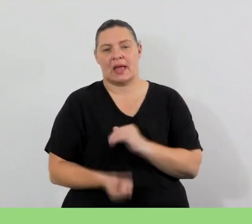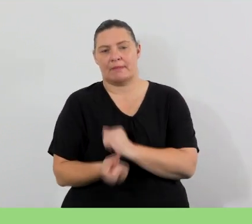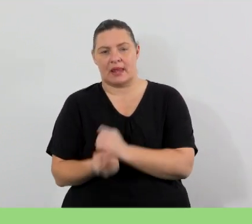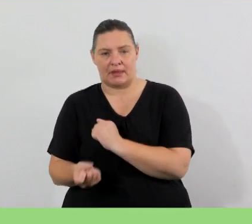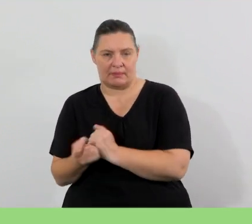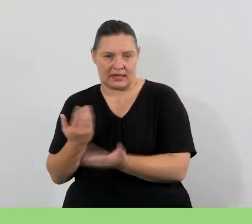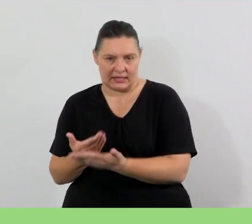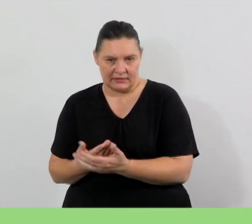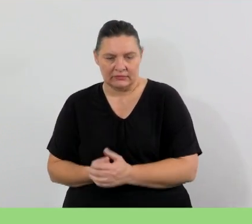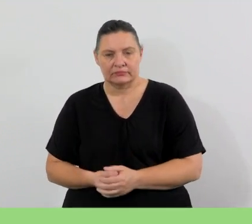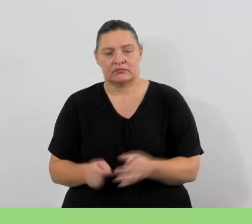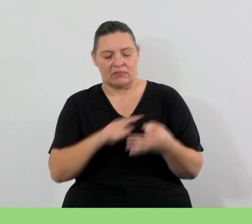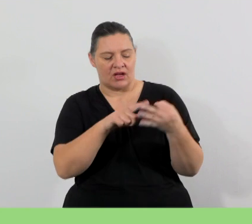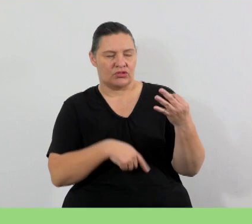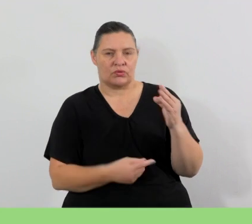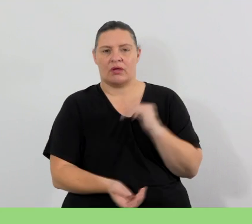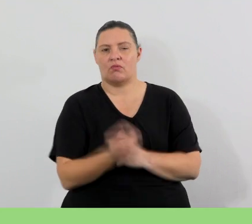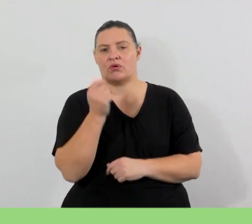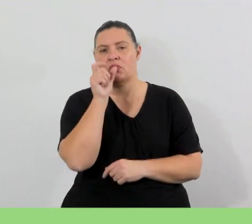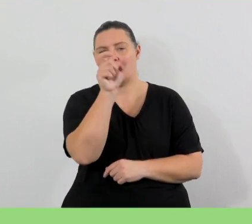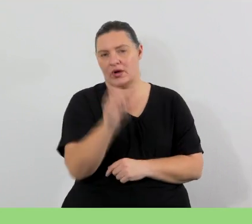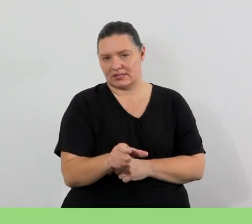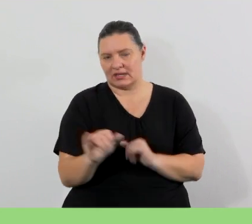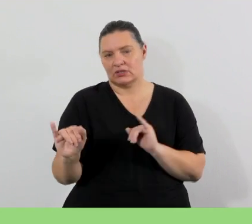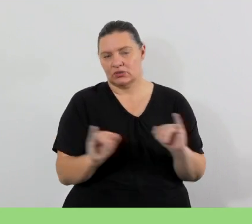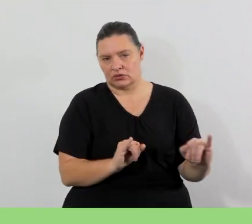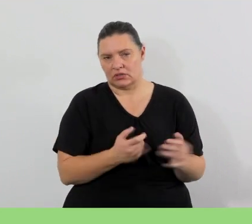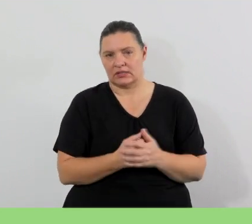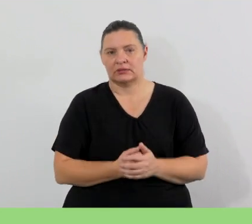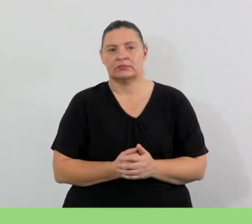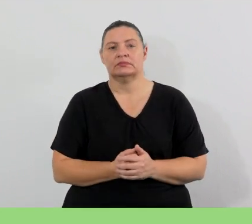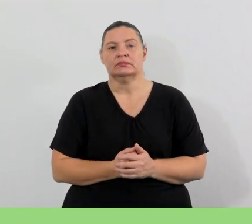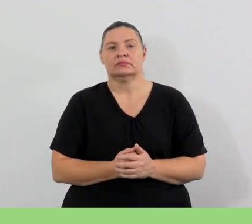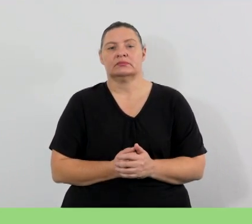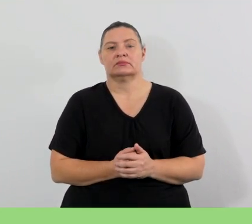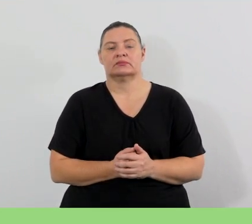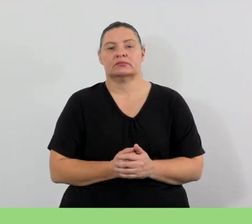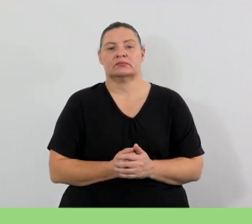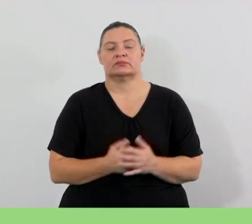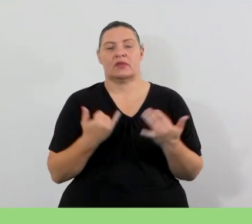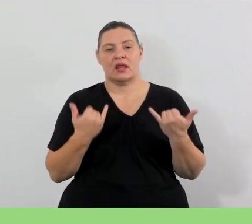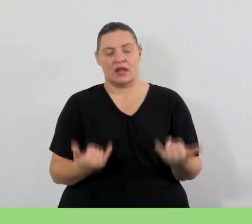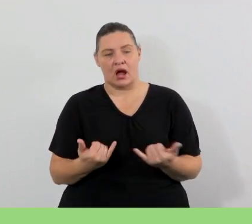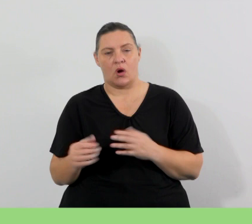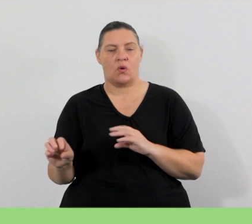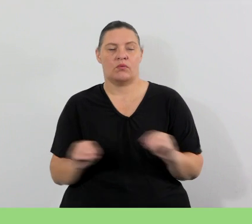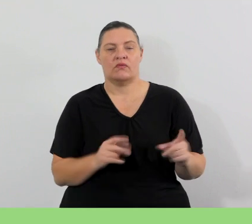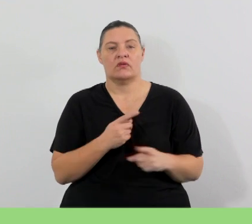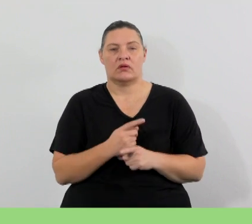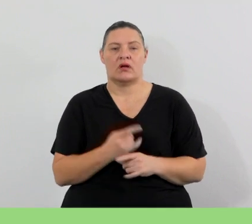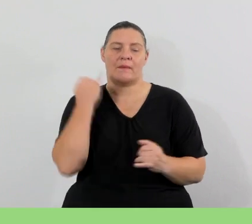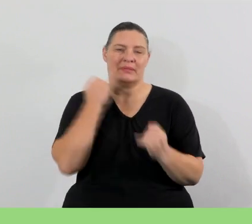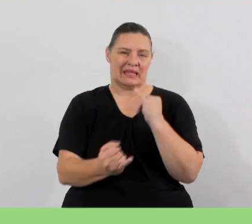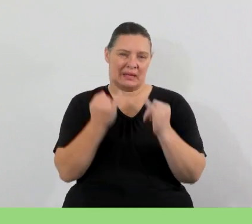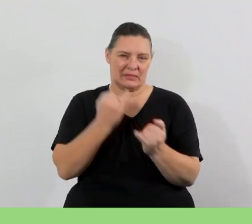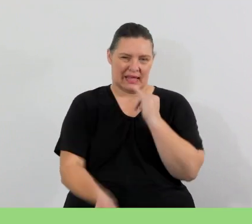all life processes to take place. So these were the three new terms that we were introduced to during this lesson. Now we are